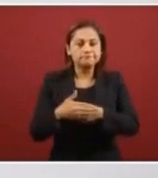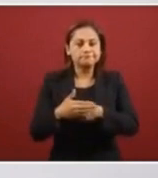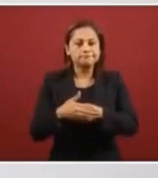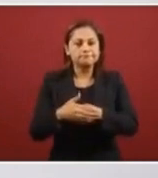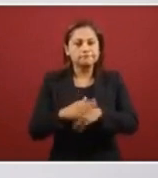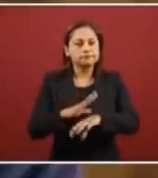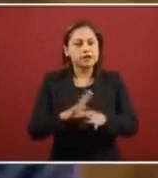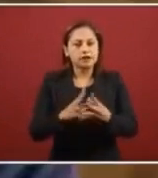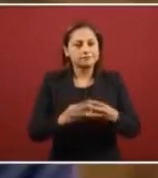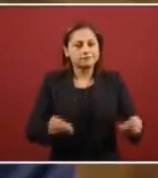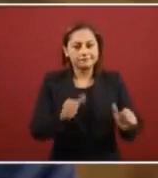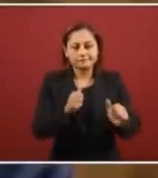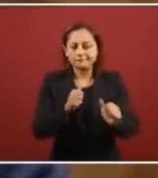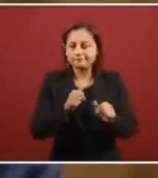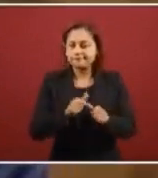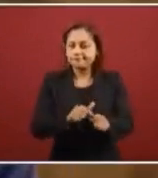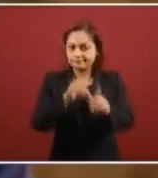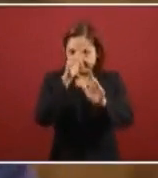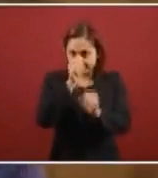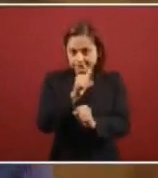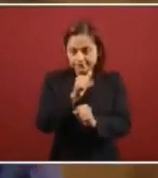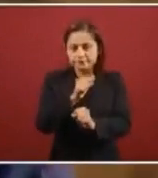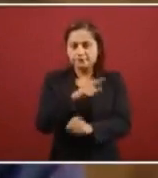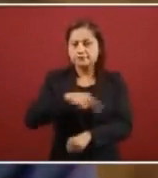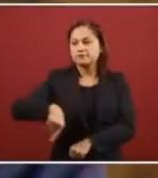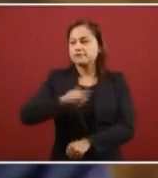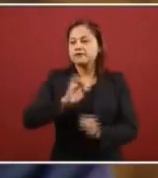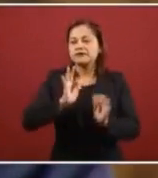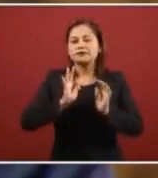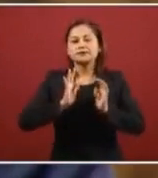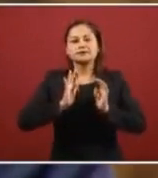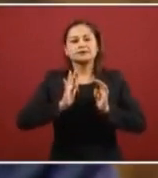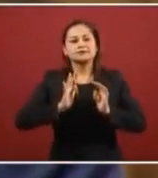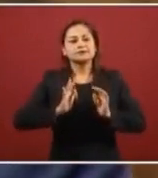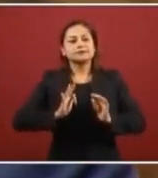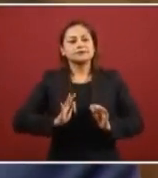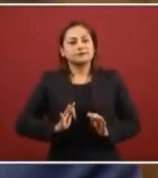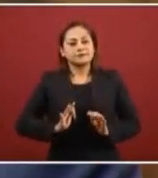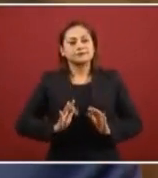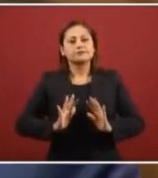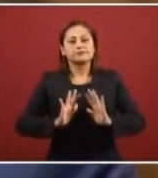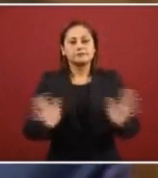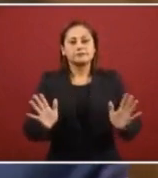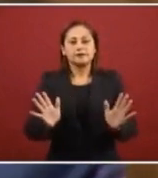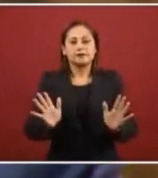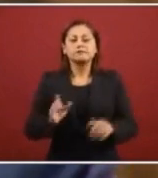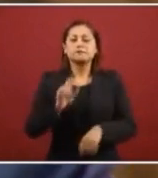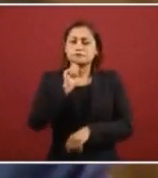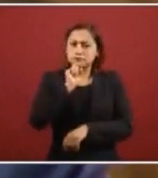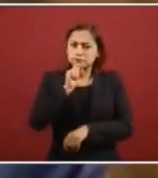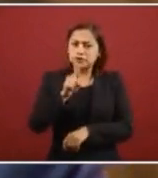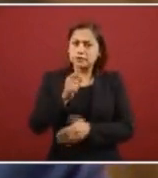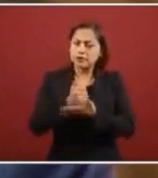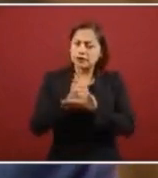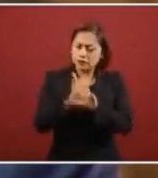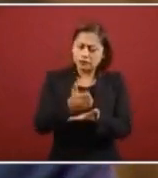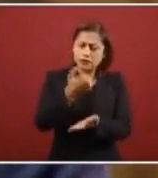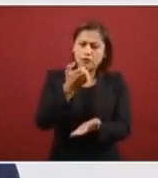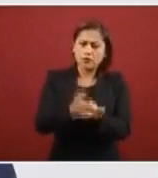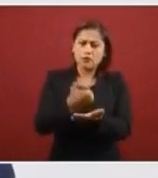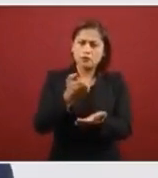problem to be resolved as soon as possible for the tranquility of office for the stability